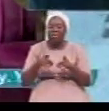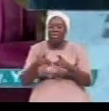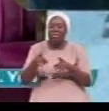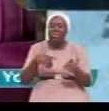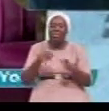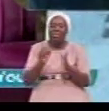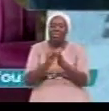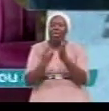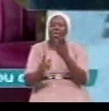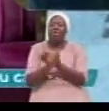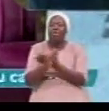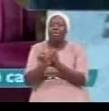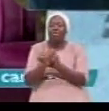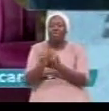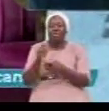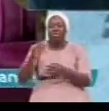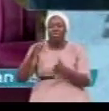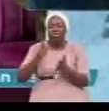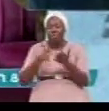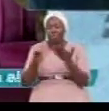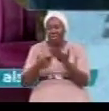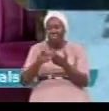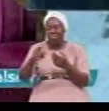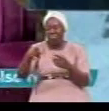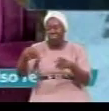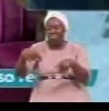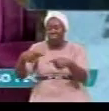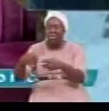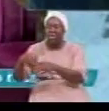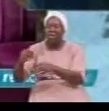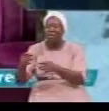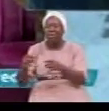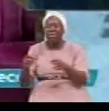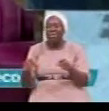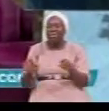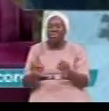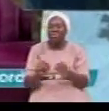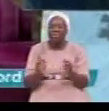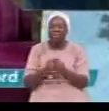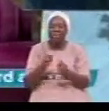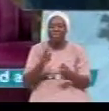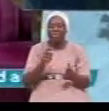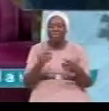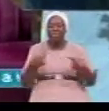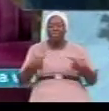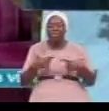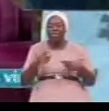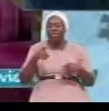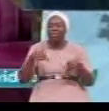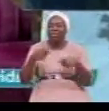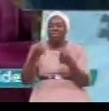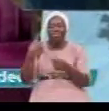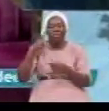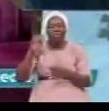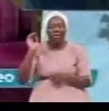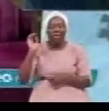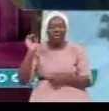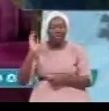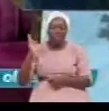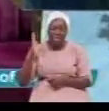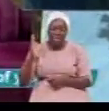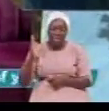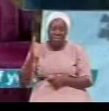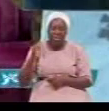of the GCK, we went out, even with the pens, went out for evangelism